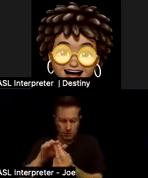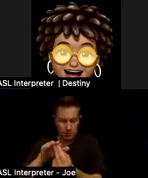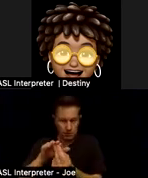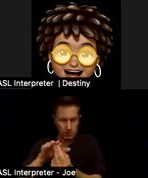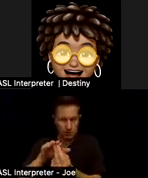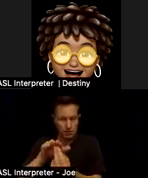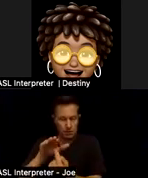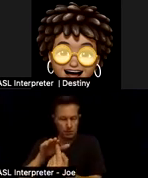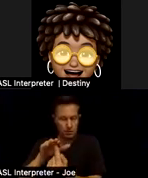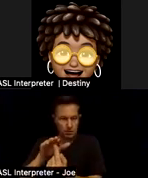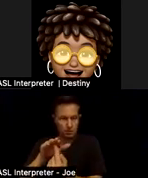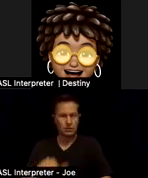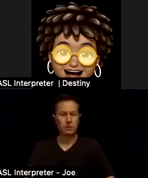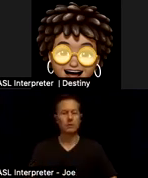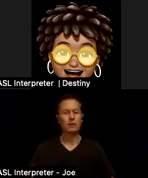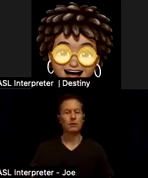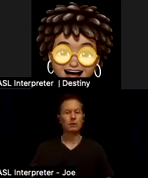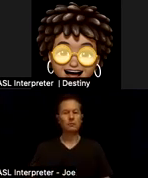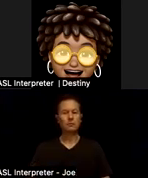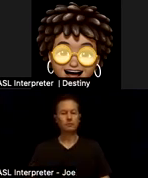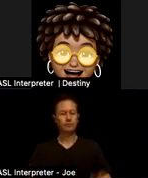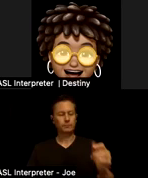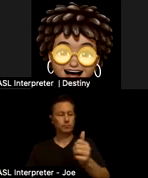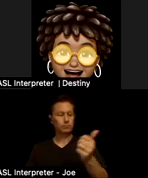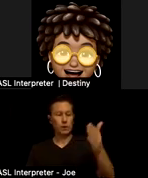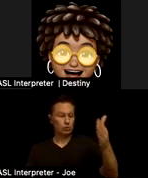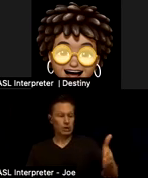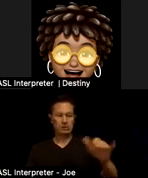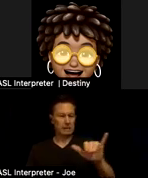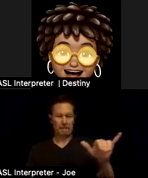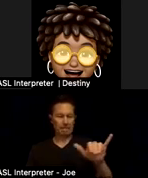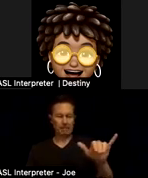here. And we'll do the same thing to the other side.